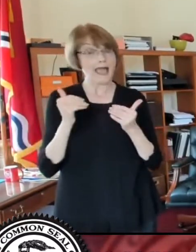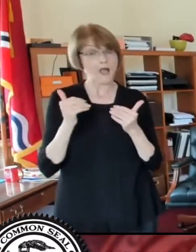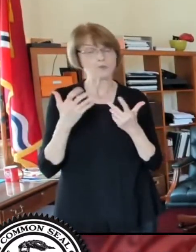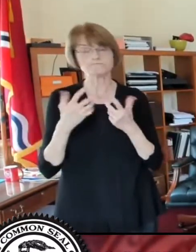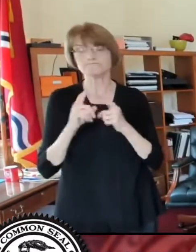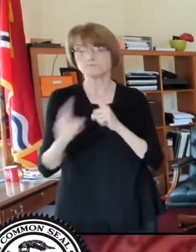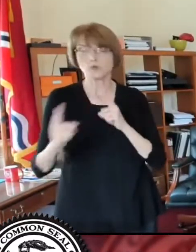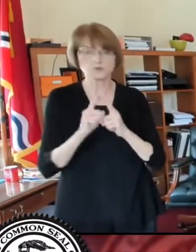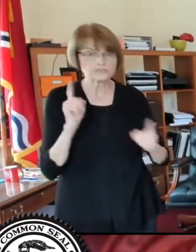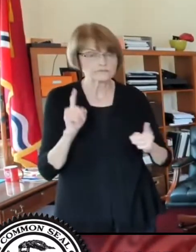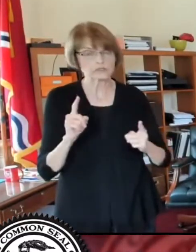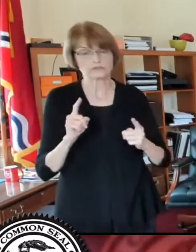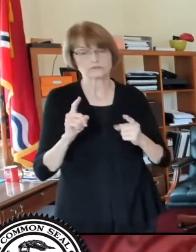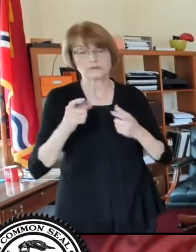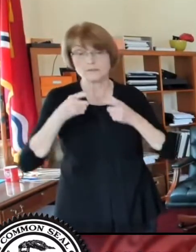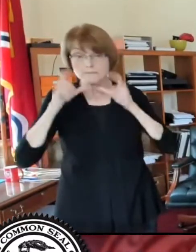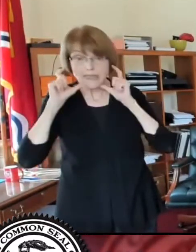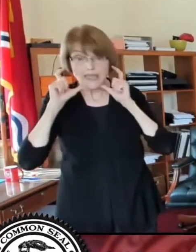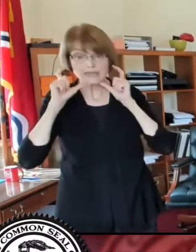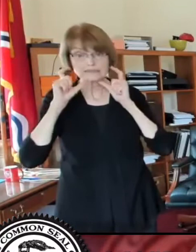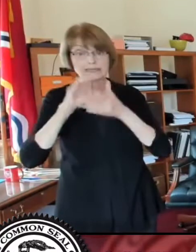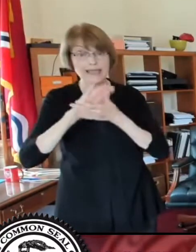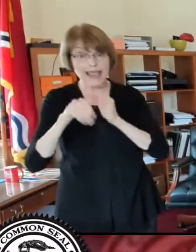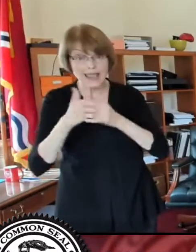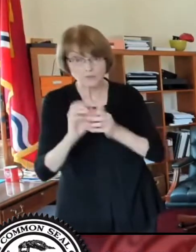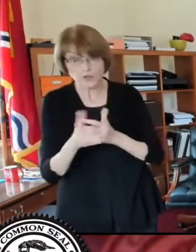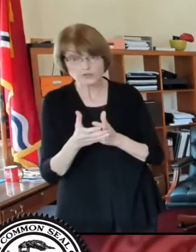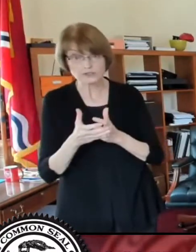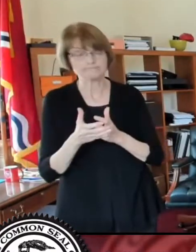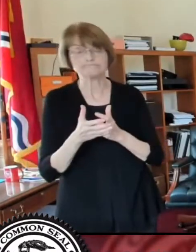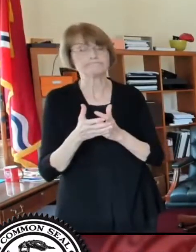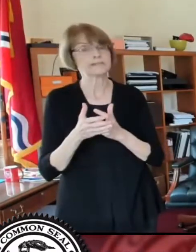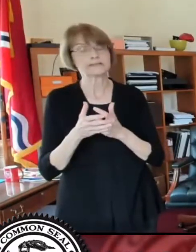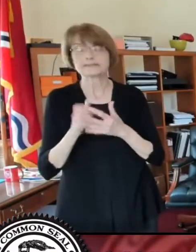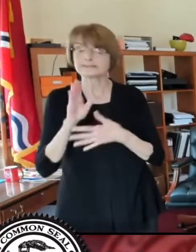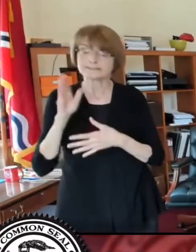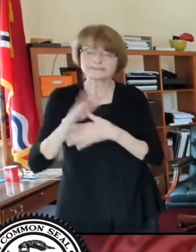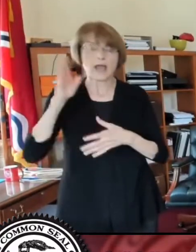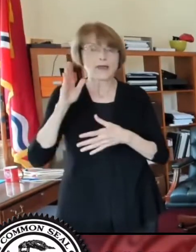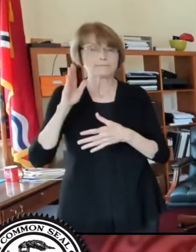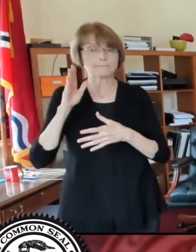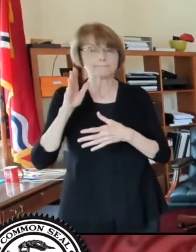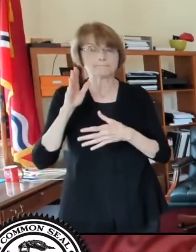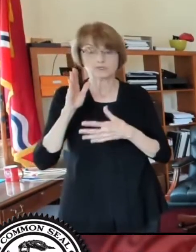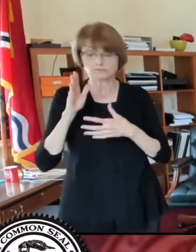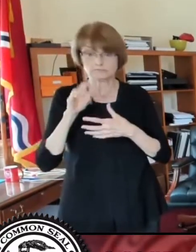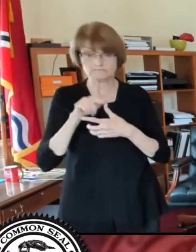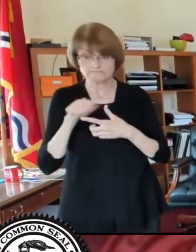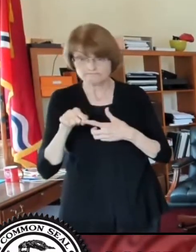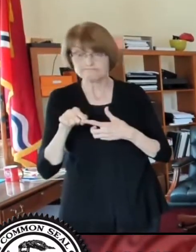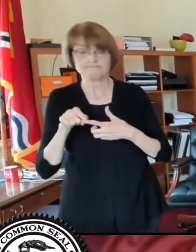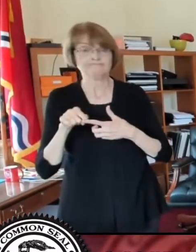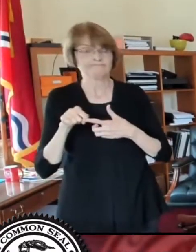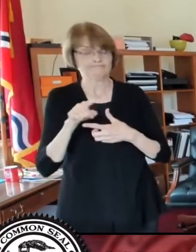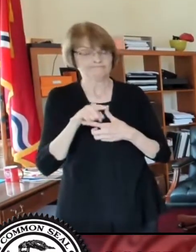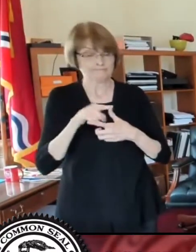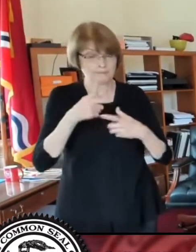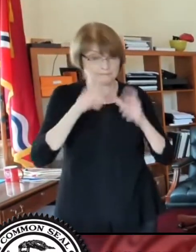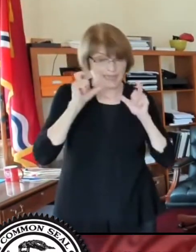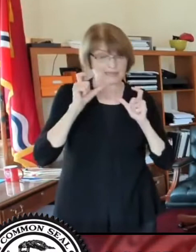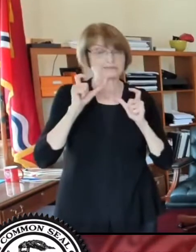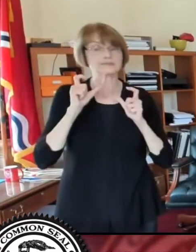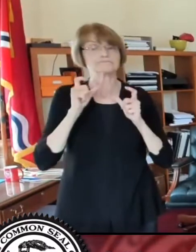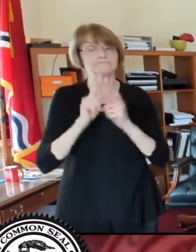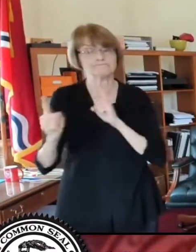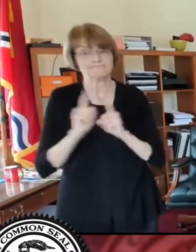distancing, mask wearing, and hand washing. But mask wearing and social distancing are so critical when you're out